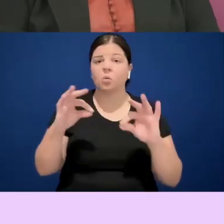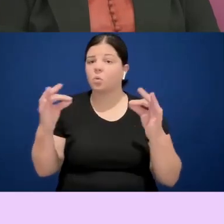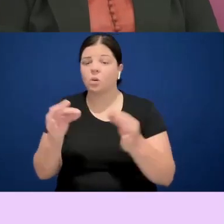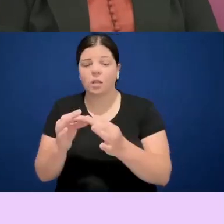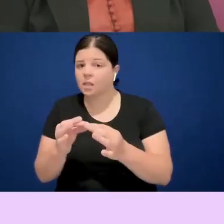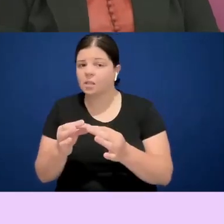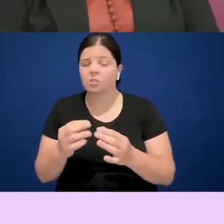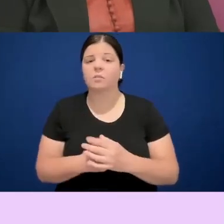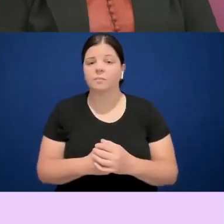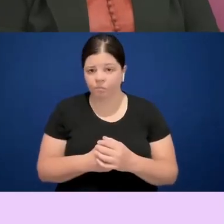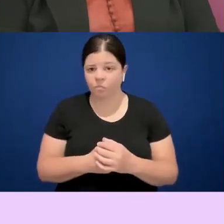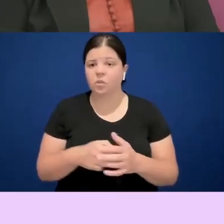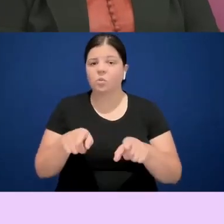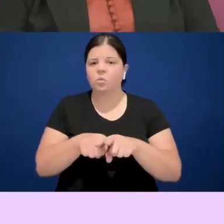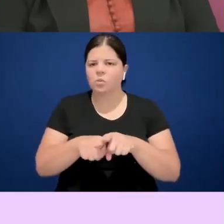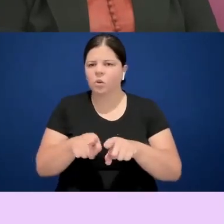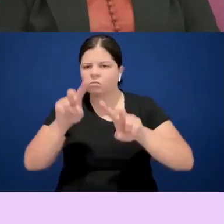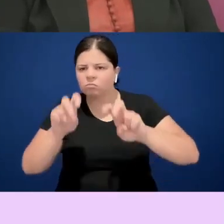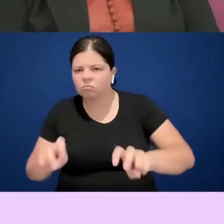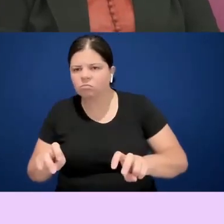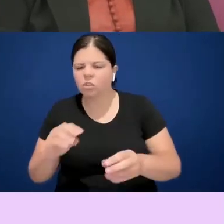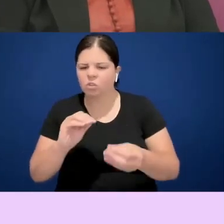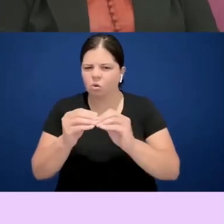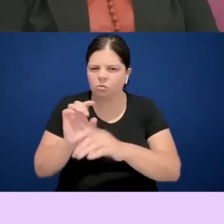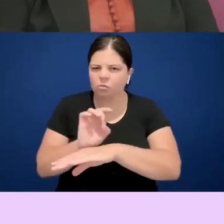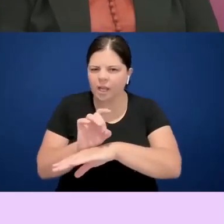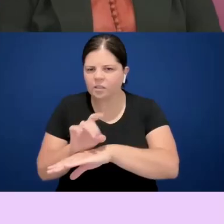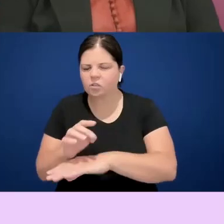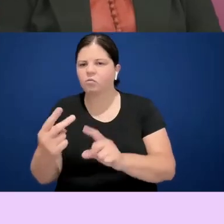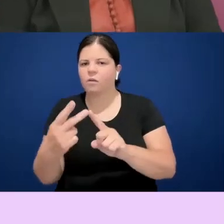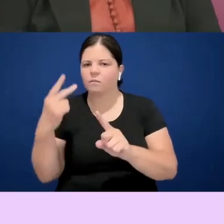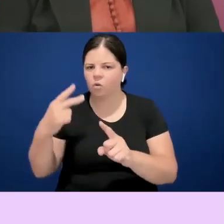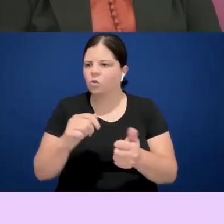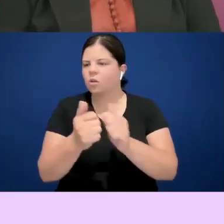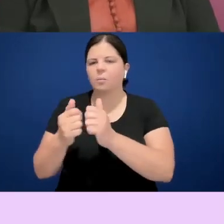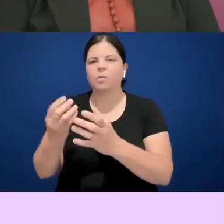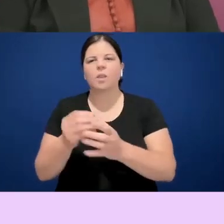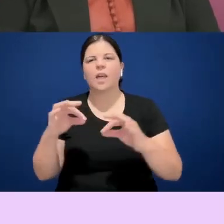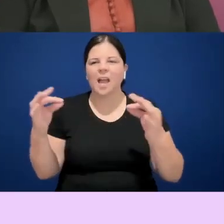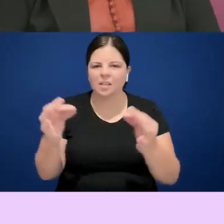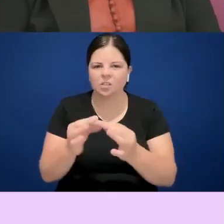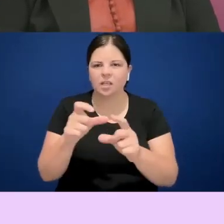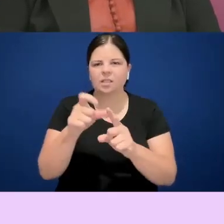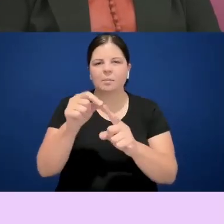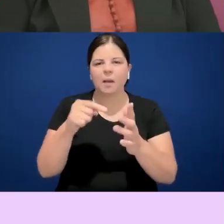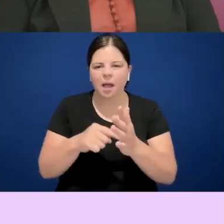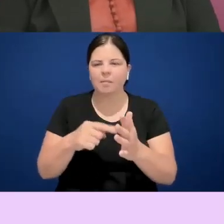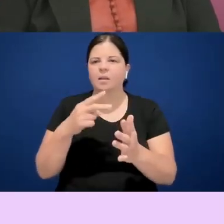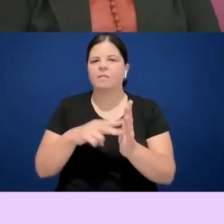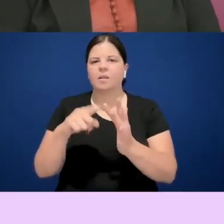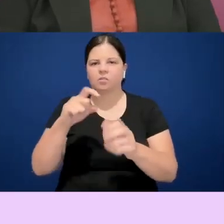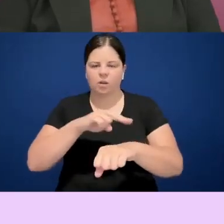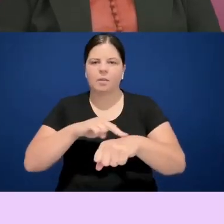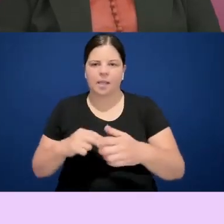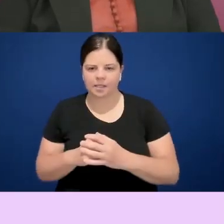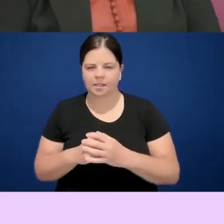investigations and reviews, consultations and collaborations with agencies, departments and Victoria Police. And together,